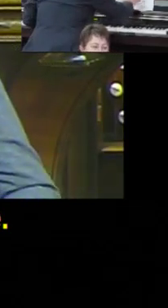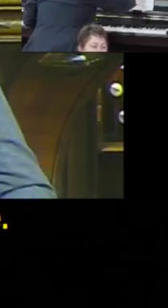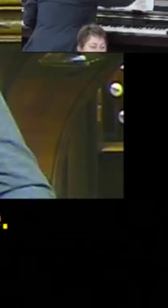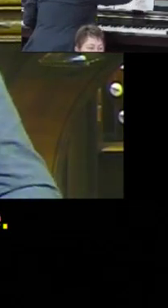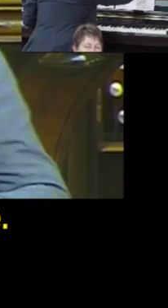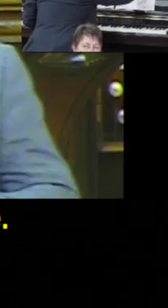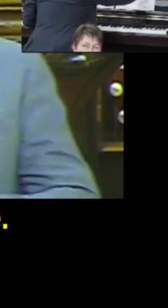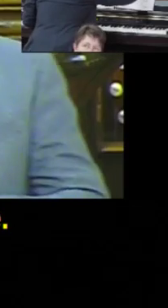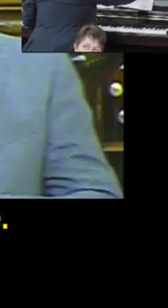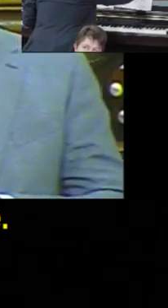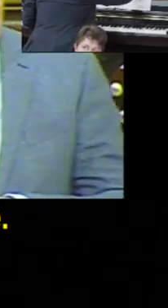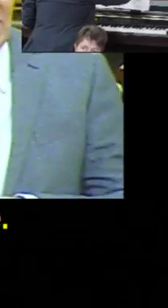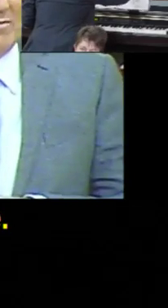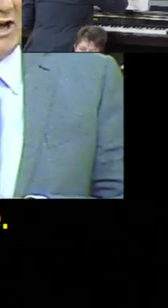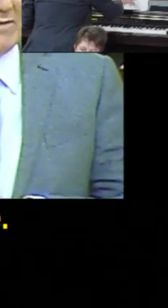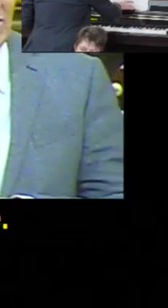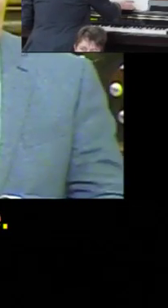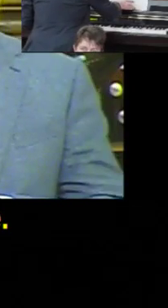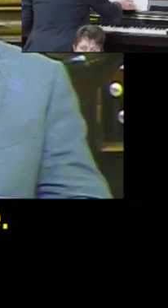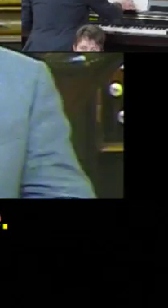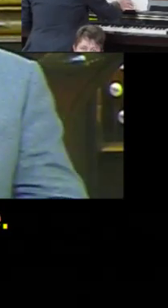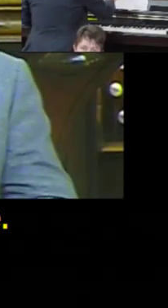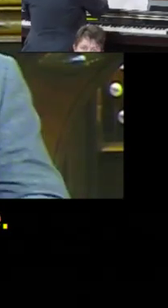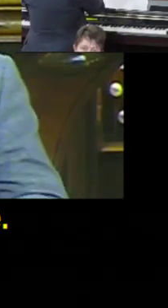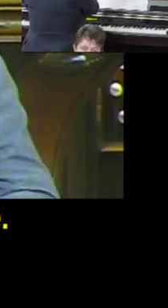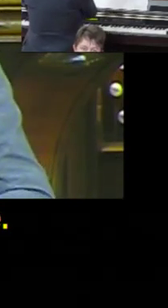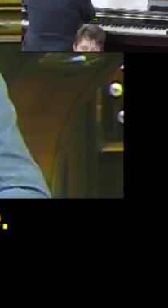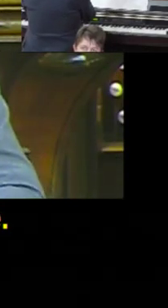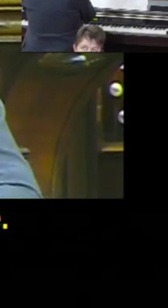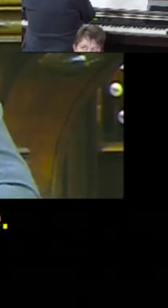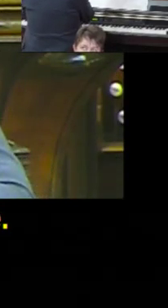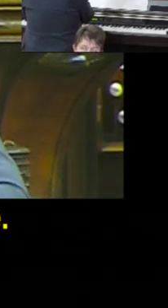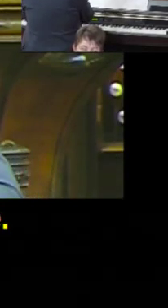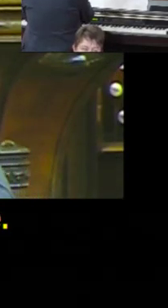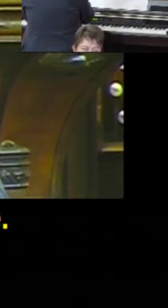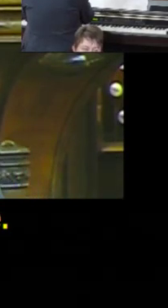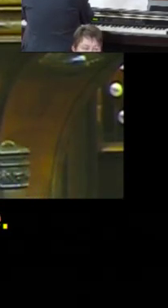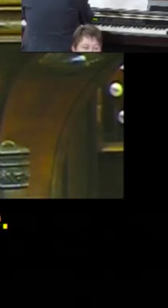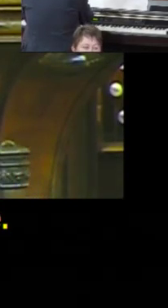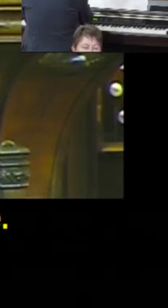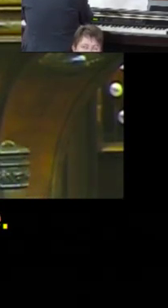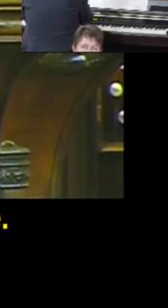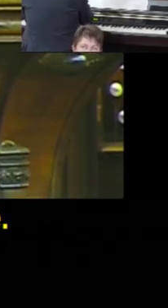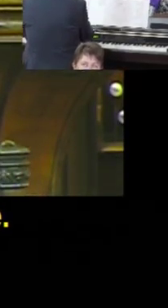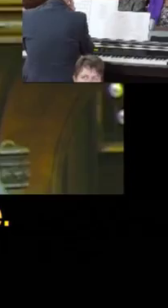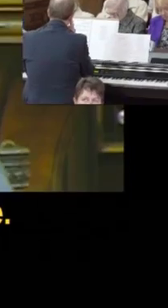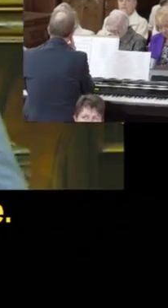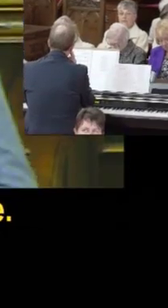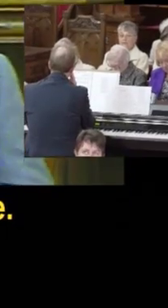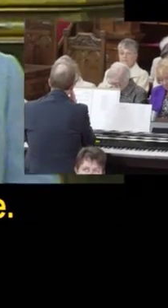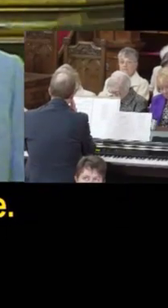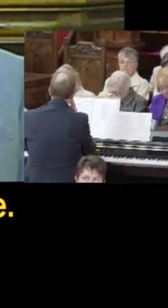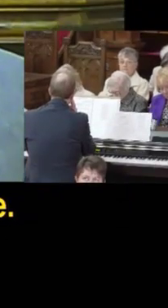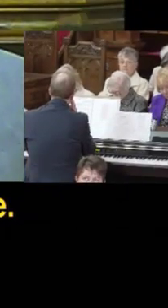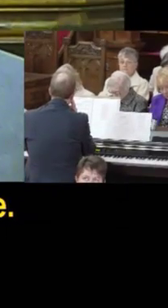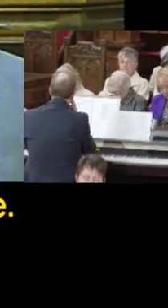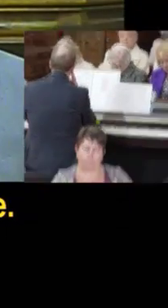We turn to the Old Testament for our Bible reading for this morning and to the book of Psalms, there in Psalm 2.